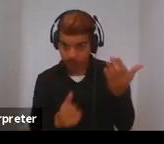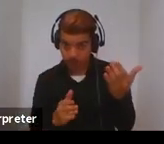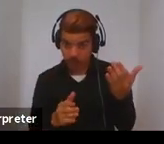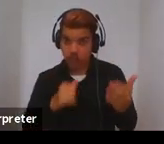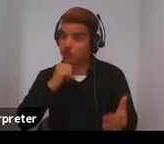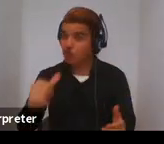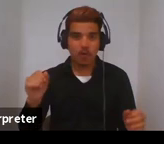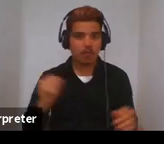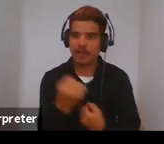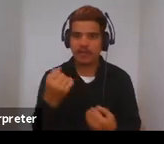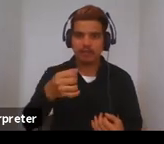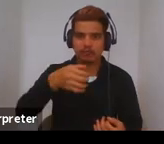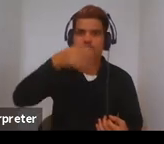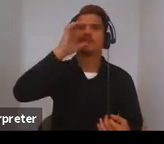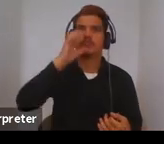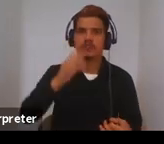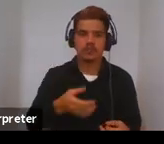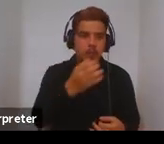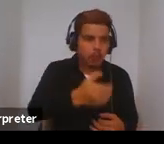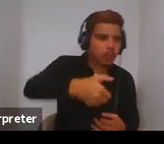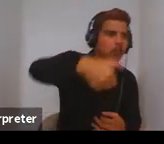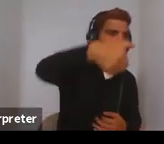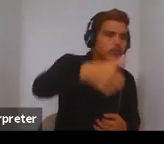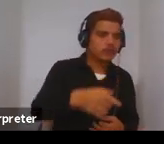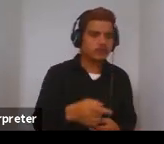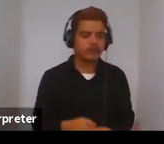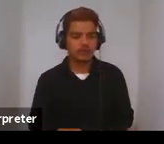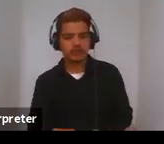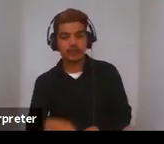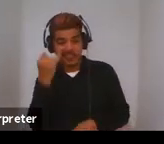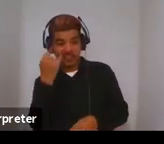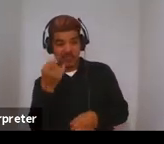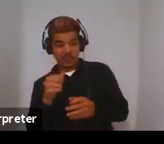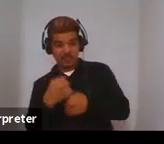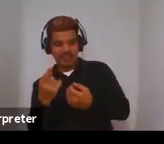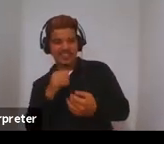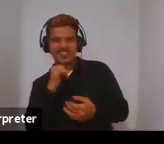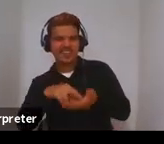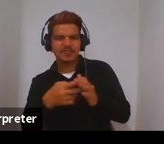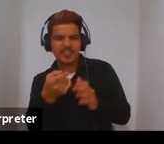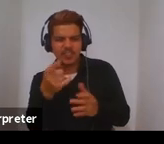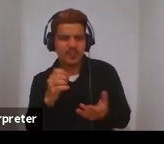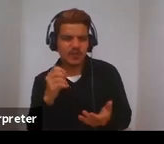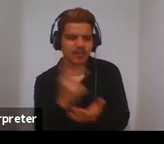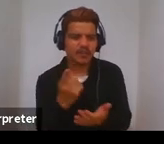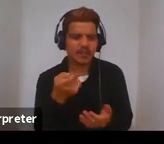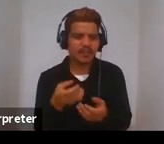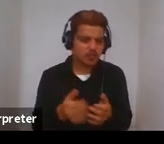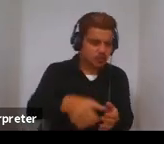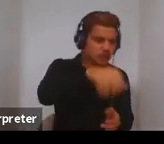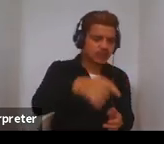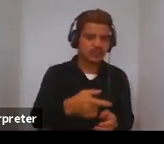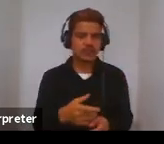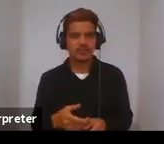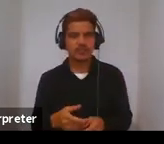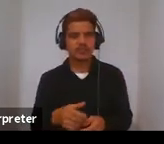them drink it. Just because you made it doesn't mean you are entitled to watch them drink it. And if they say no thank you, then don't